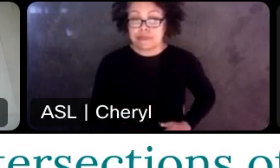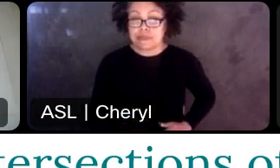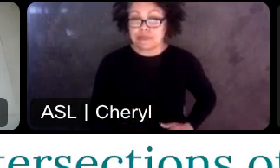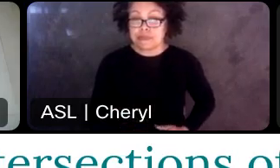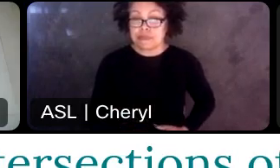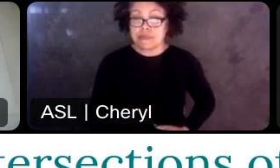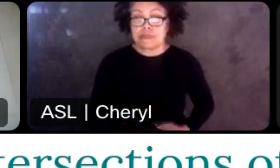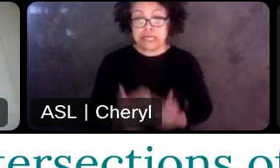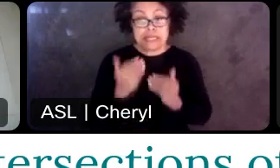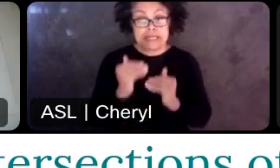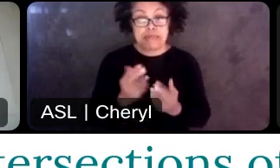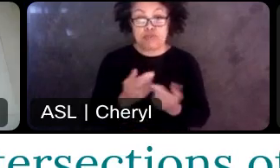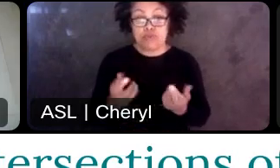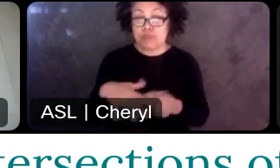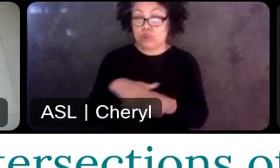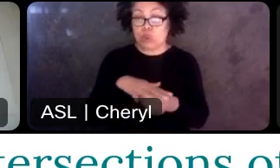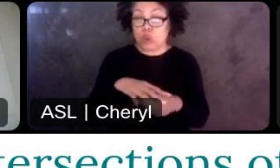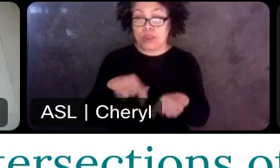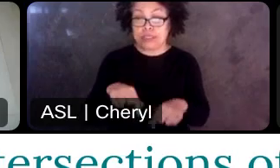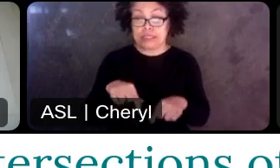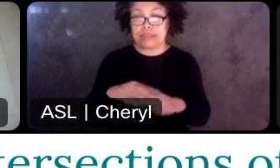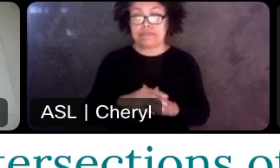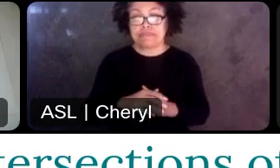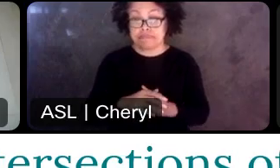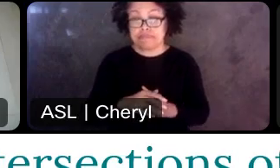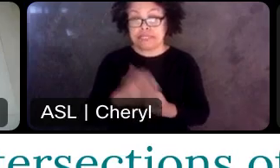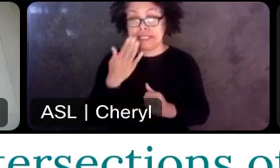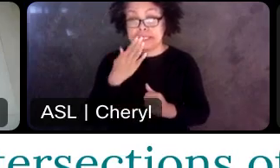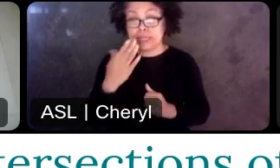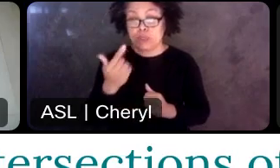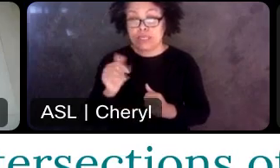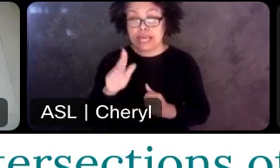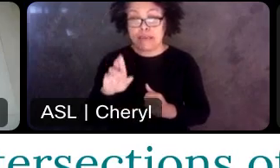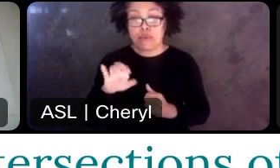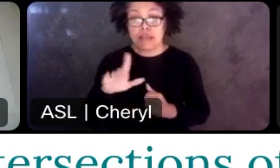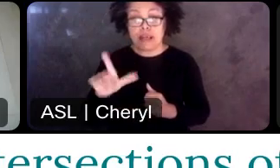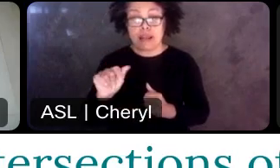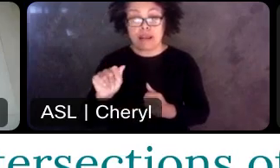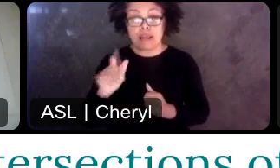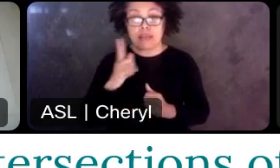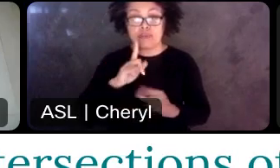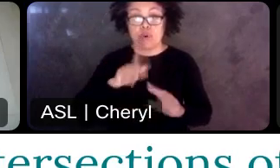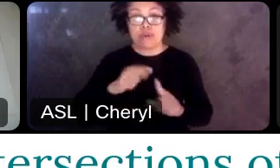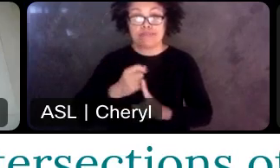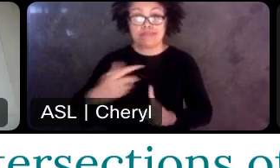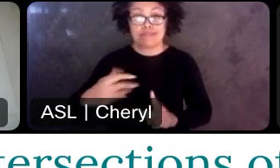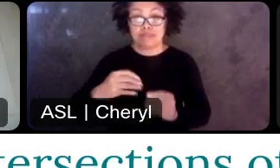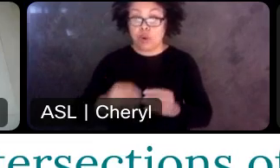Limited resources in the area. Oh, and thank you, Gabriella, for responding more completely to